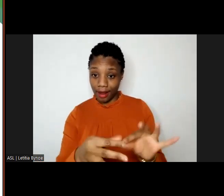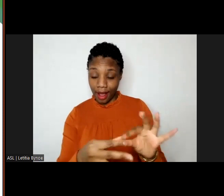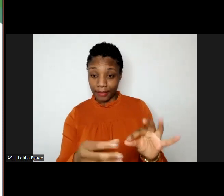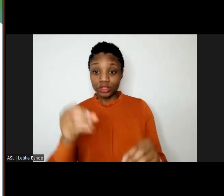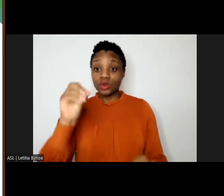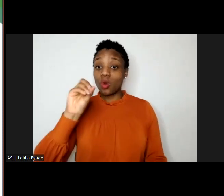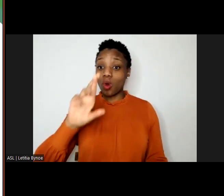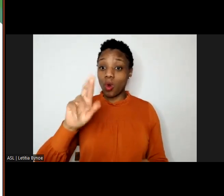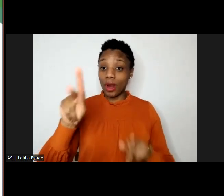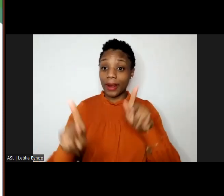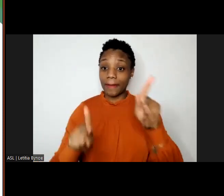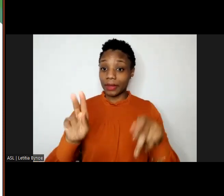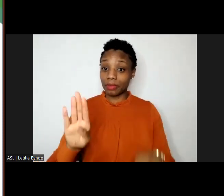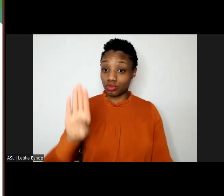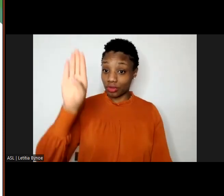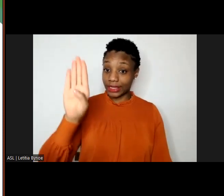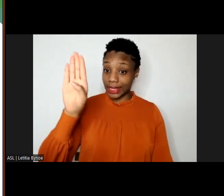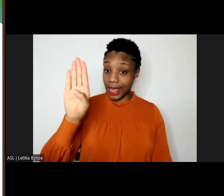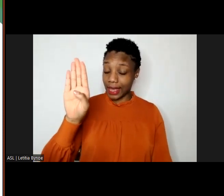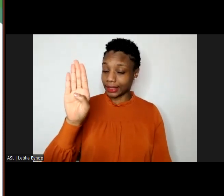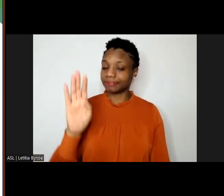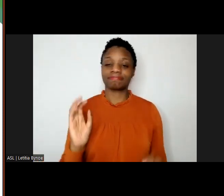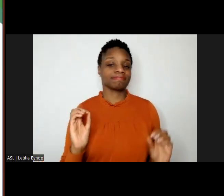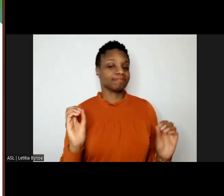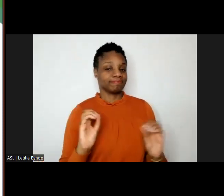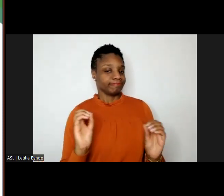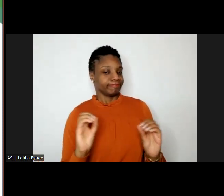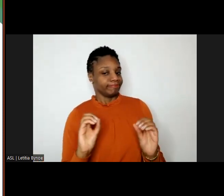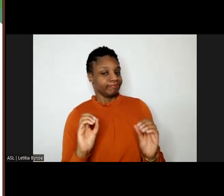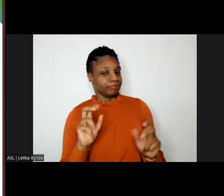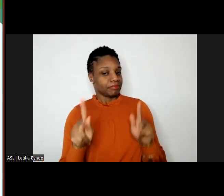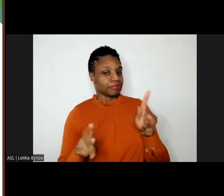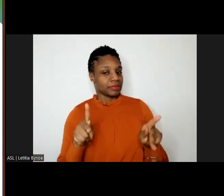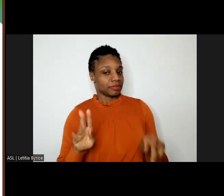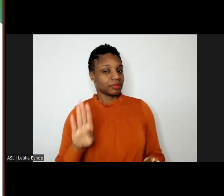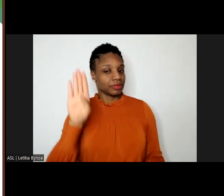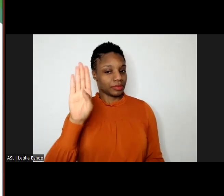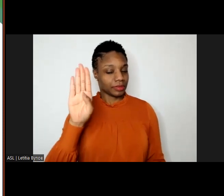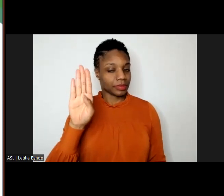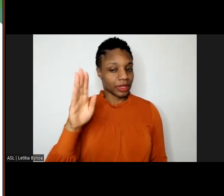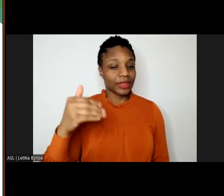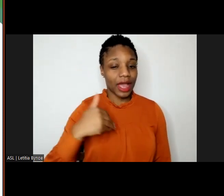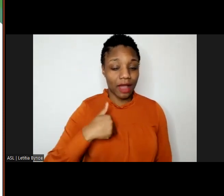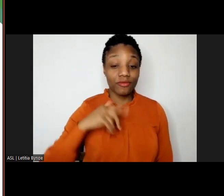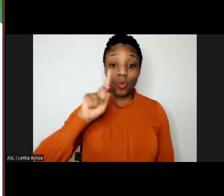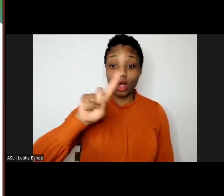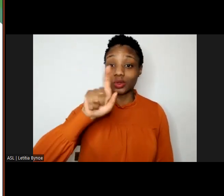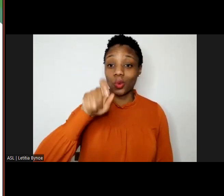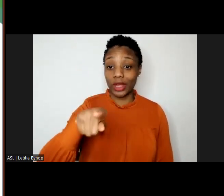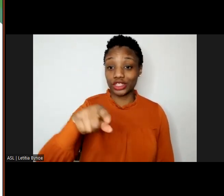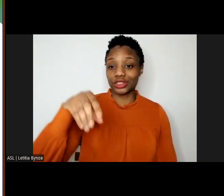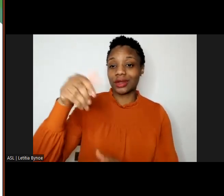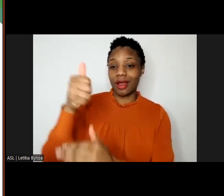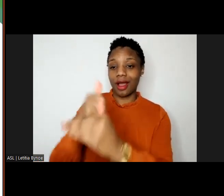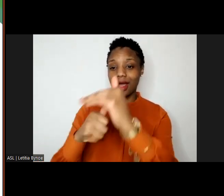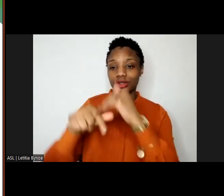I don't believe anybody has raised their hand yet, but there is one question in the Q&A box right now.